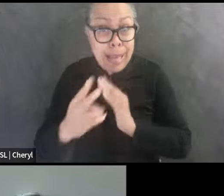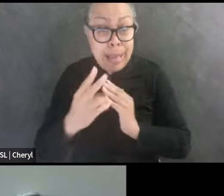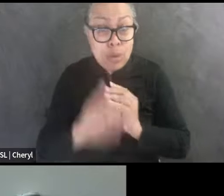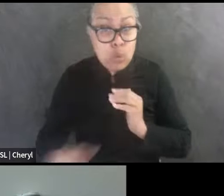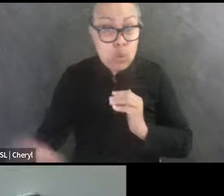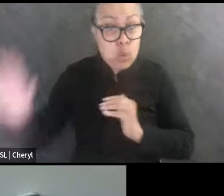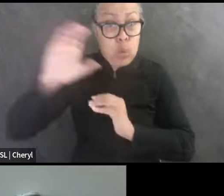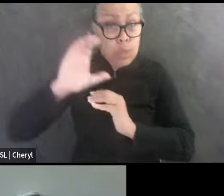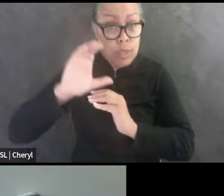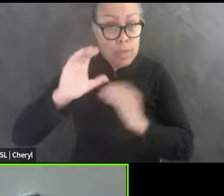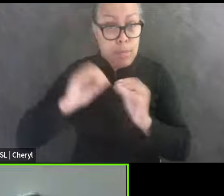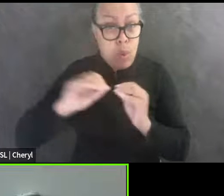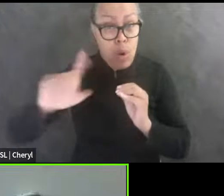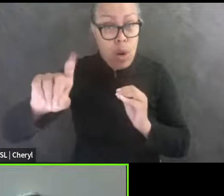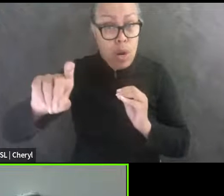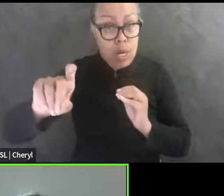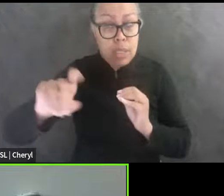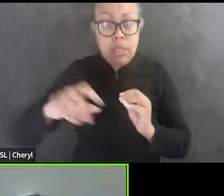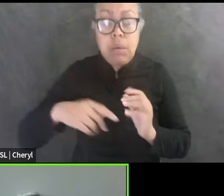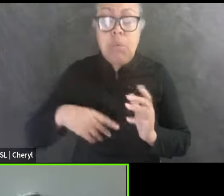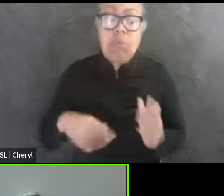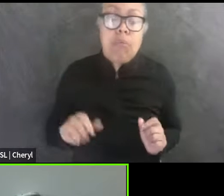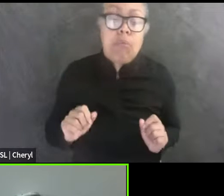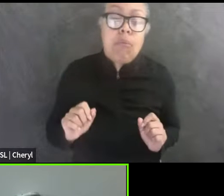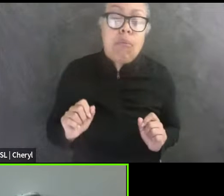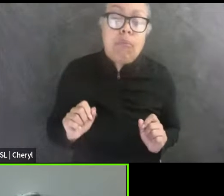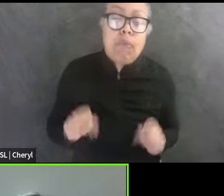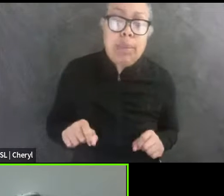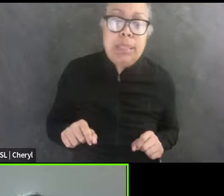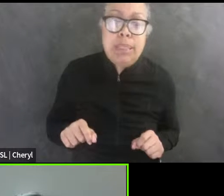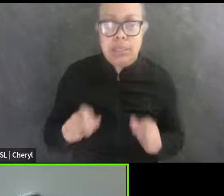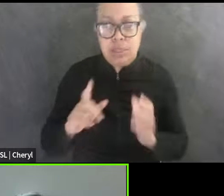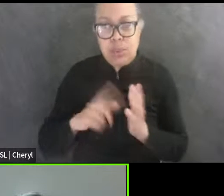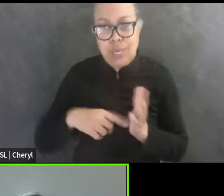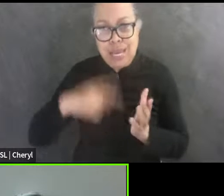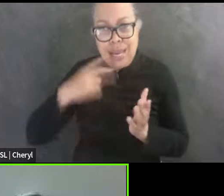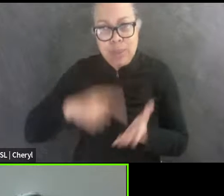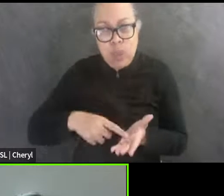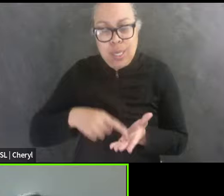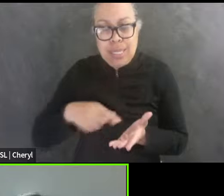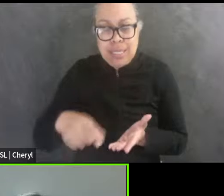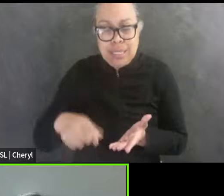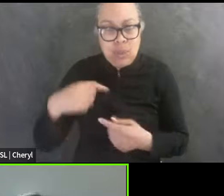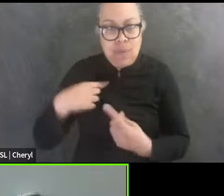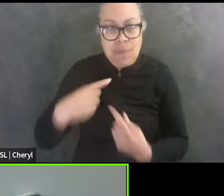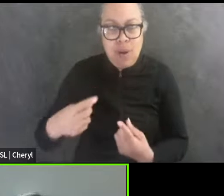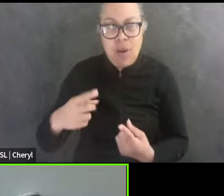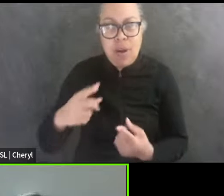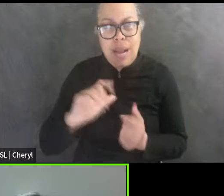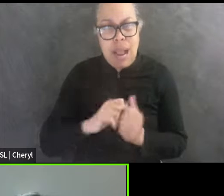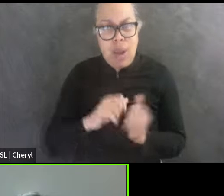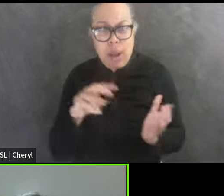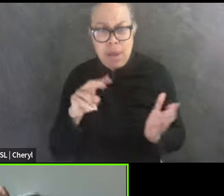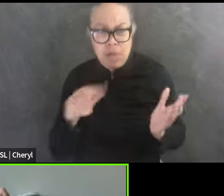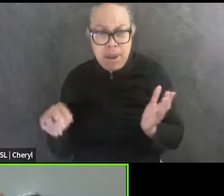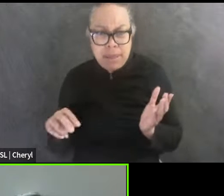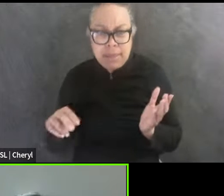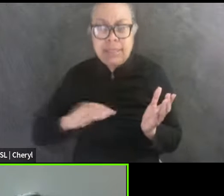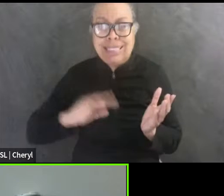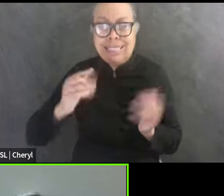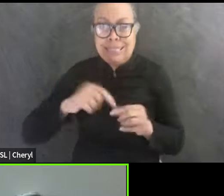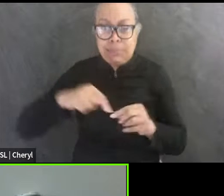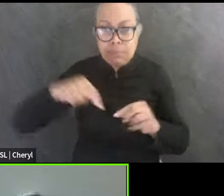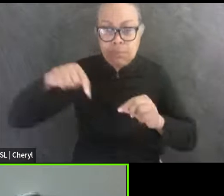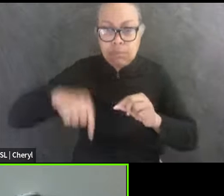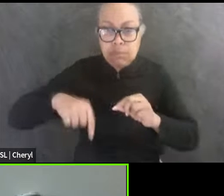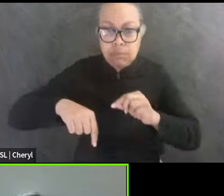potentially. The brief look I've seen of them, they just struck me as being, the way I read it, they went down